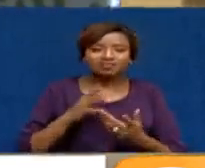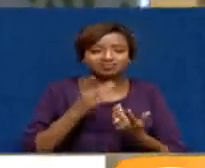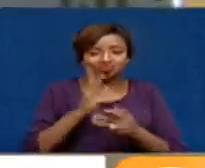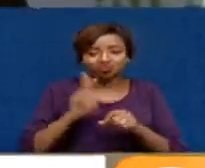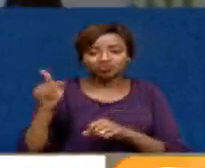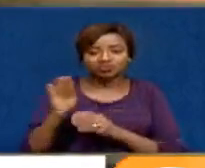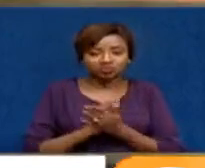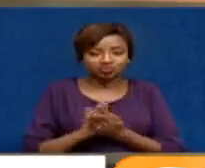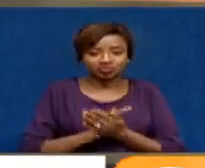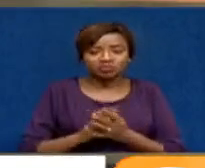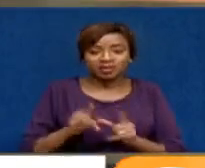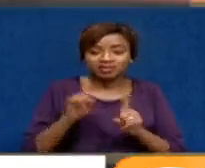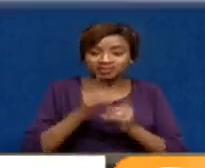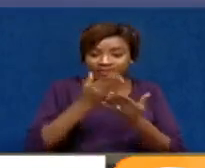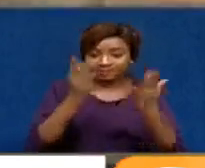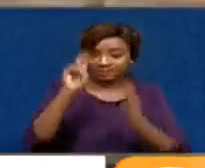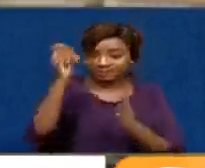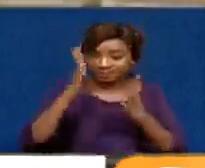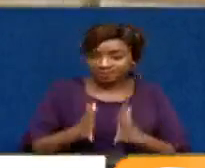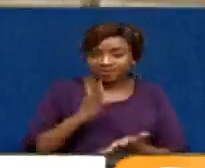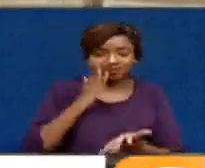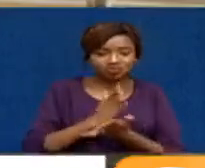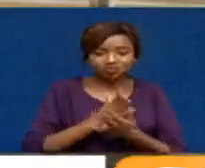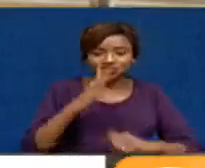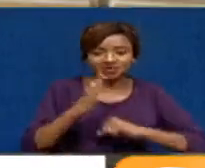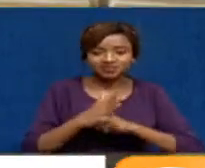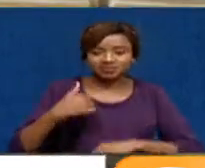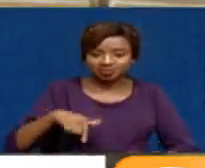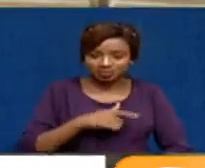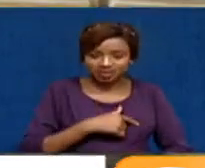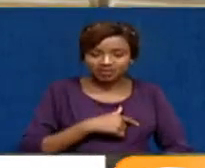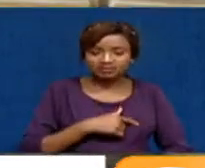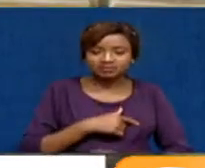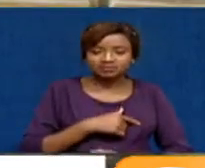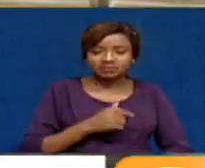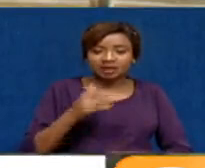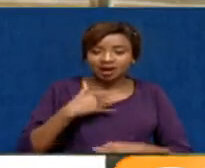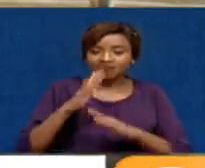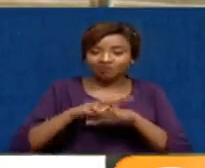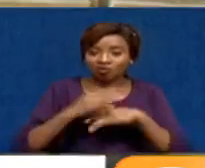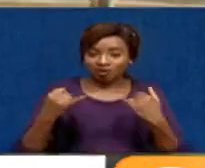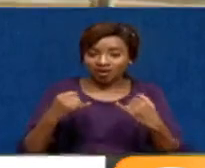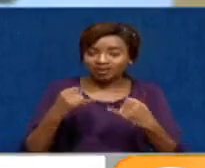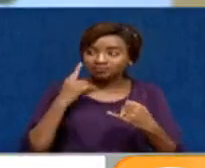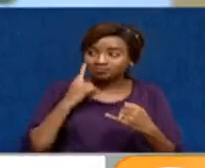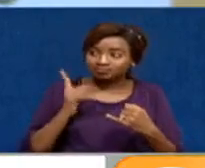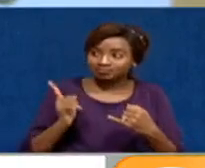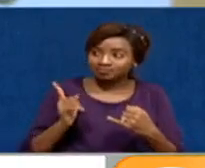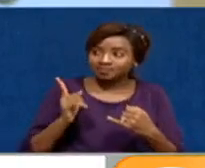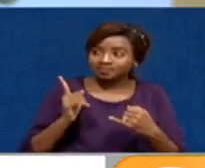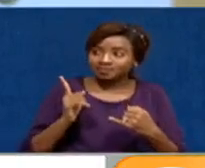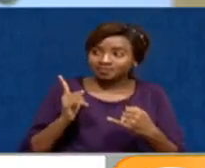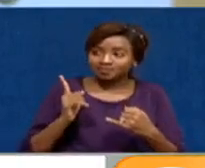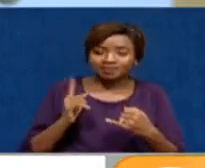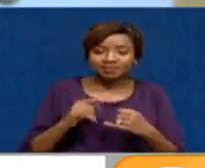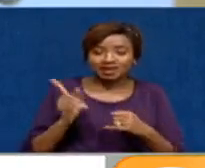good. Kenyans have really supported us. We have a very active online shop by the name My Dawa. The pure goat